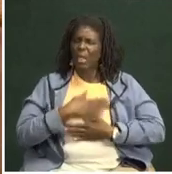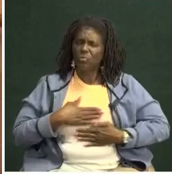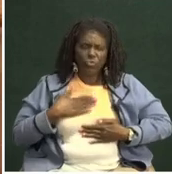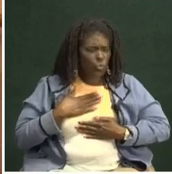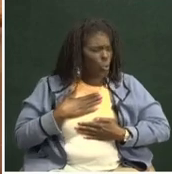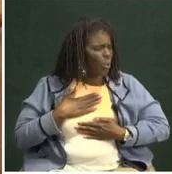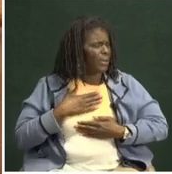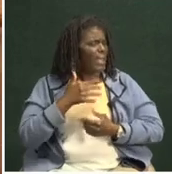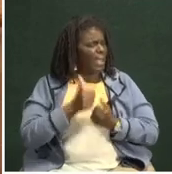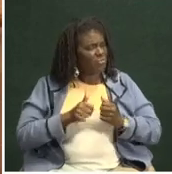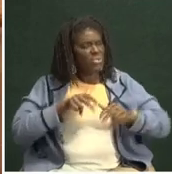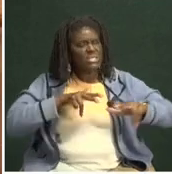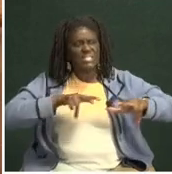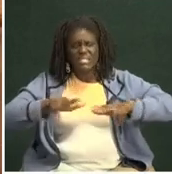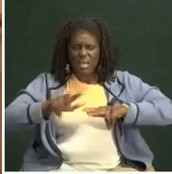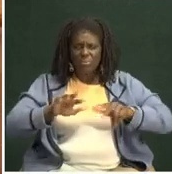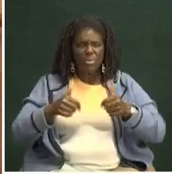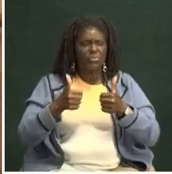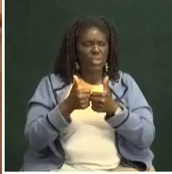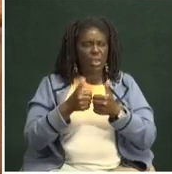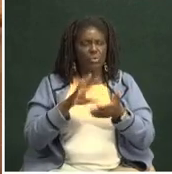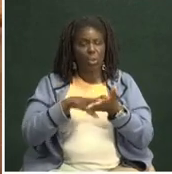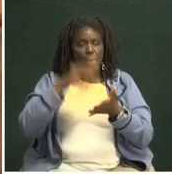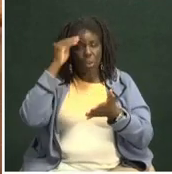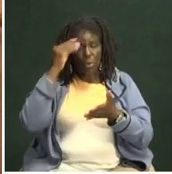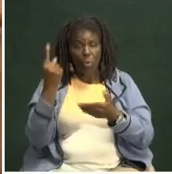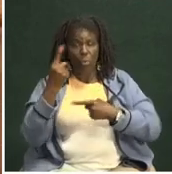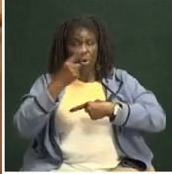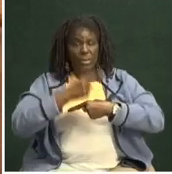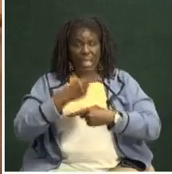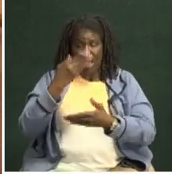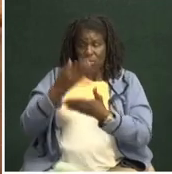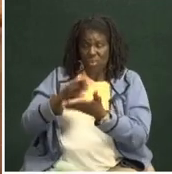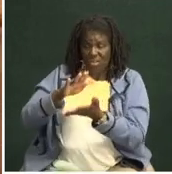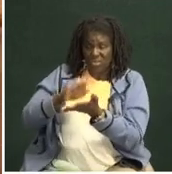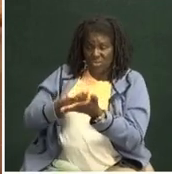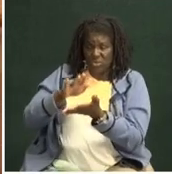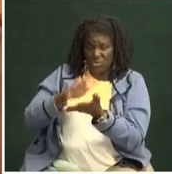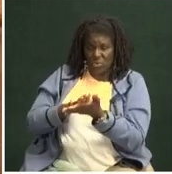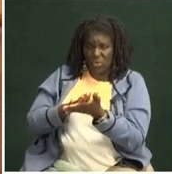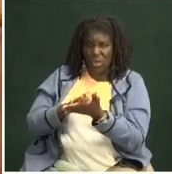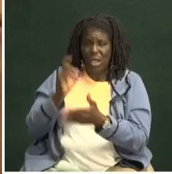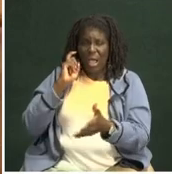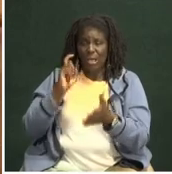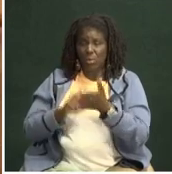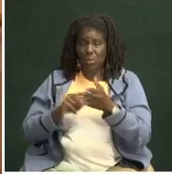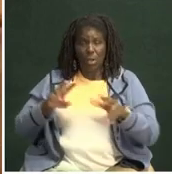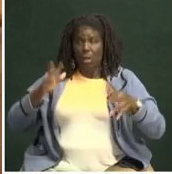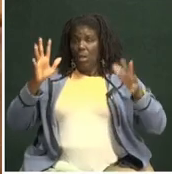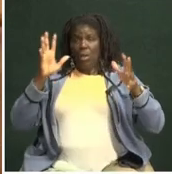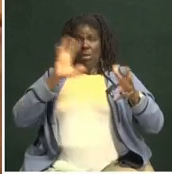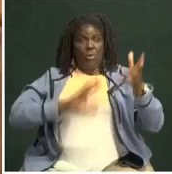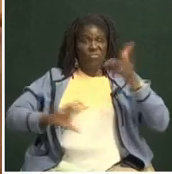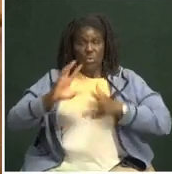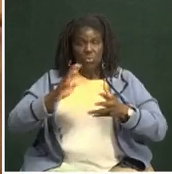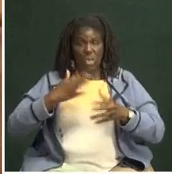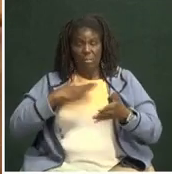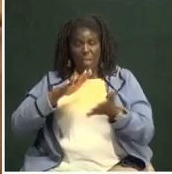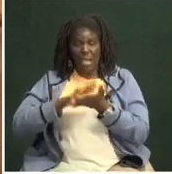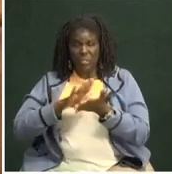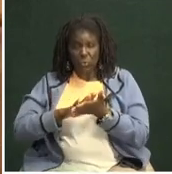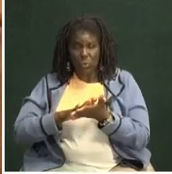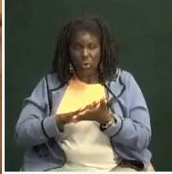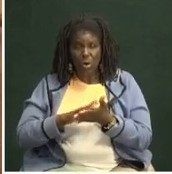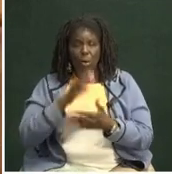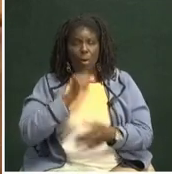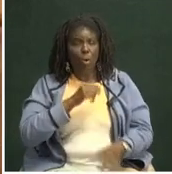education. One day when I arrived in Koindu for school, I noticed panic and confusion. An old